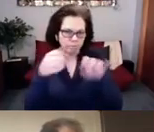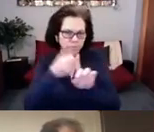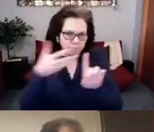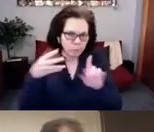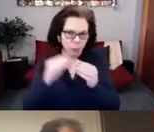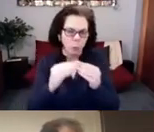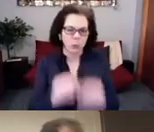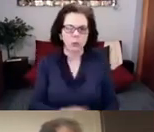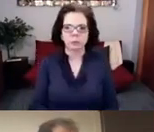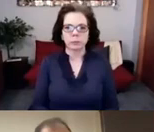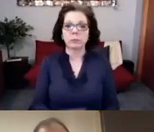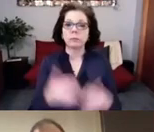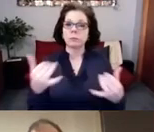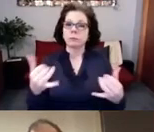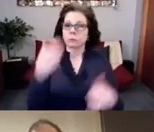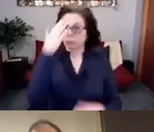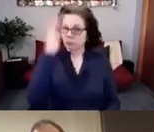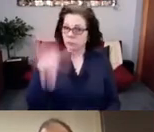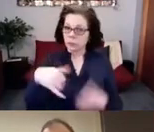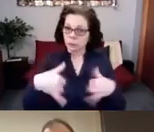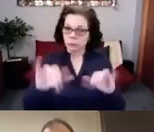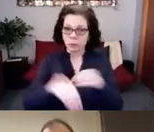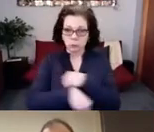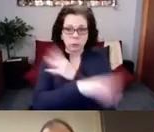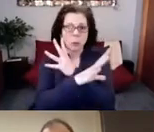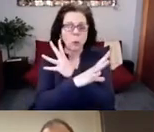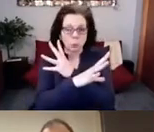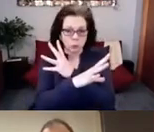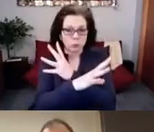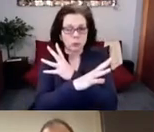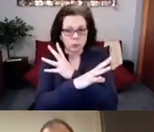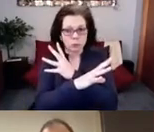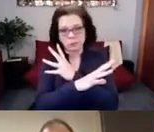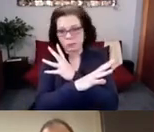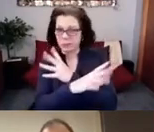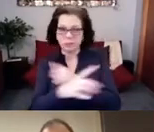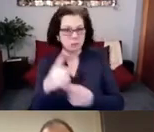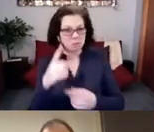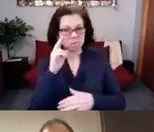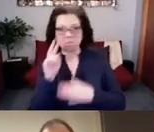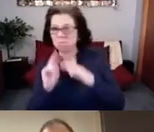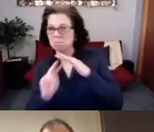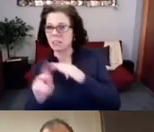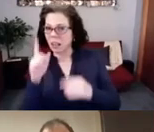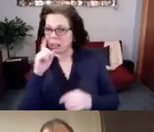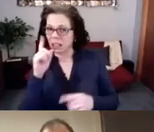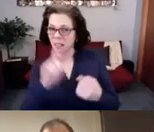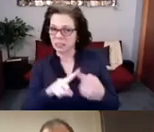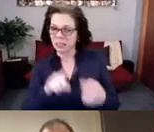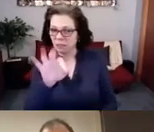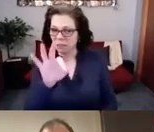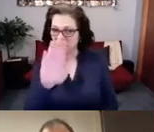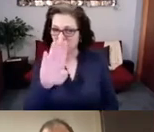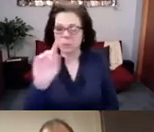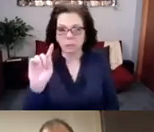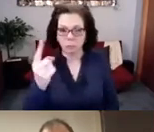still in remote learning now and will be going into at least till February 1, as you'll hear from Dr. Hall,